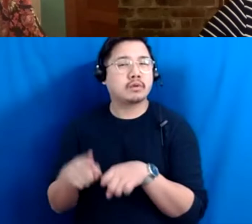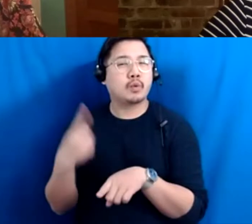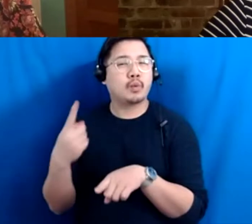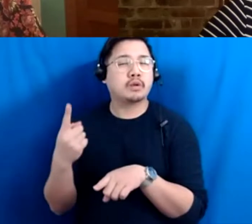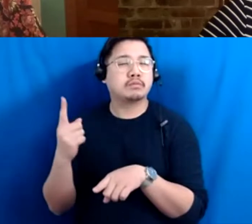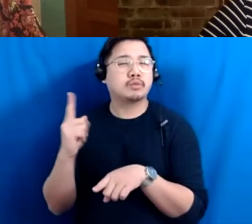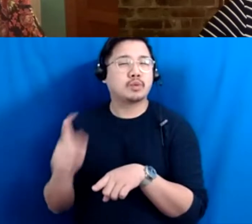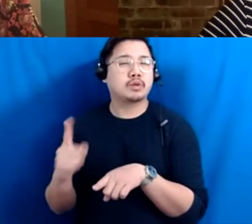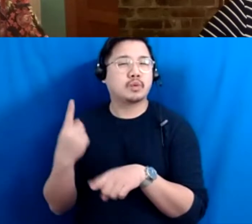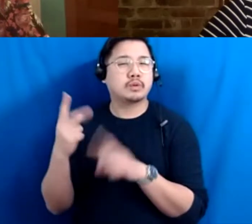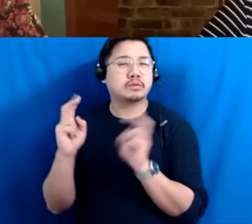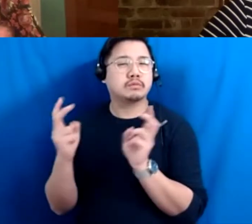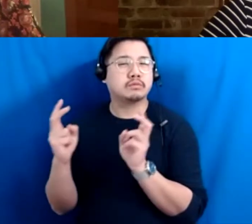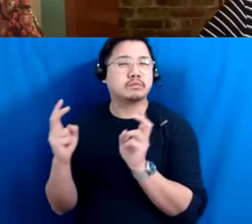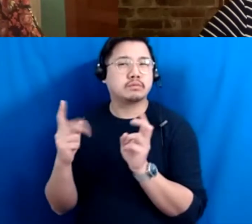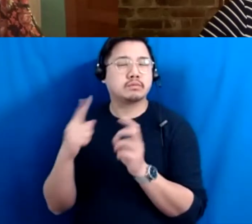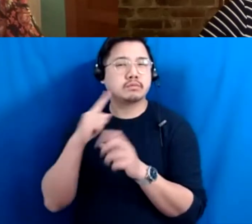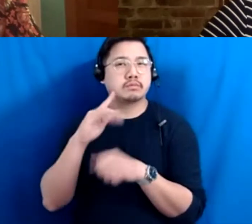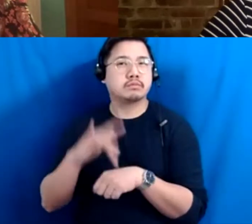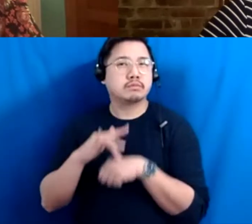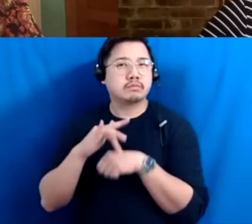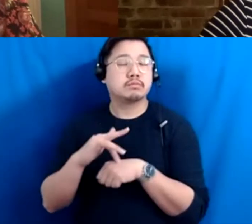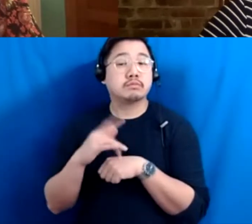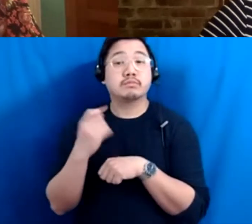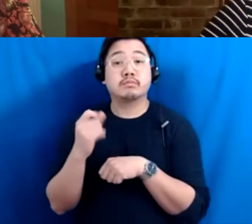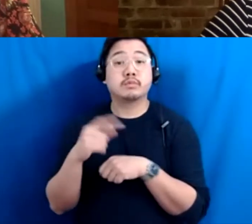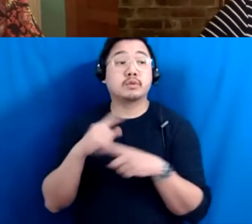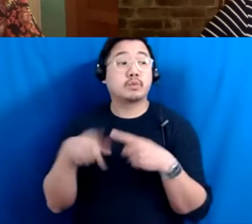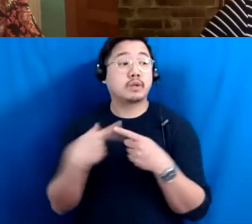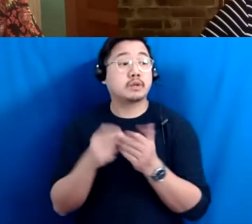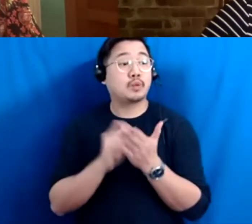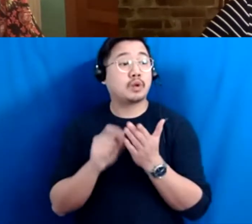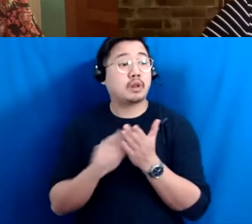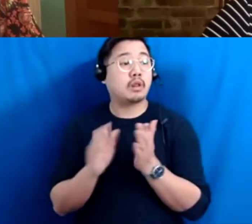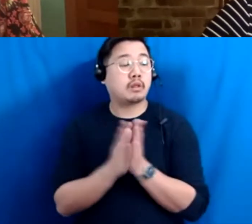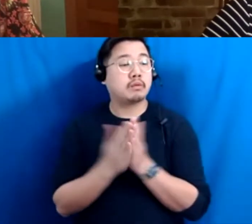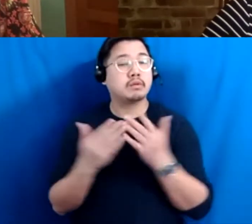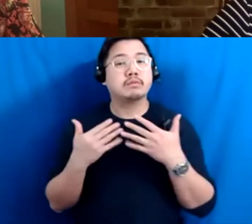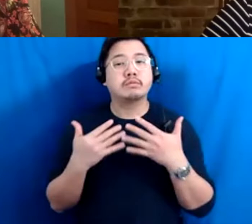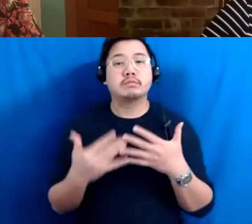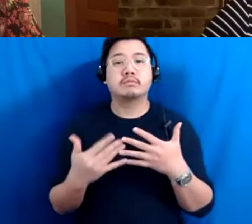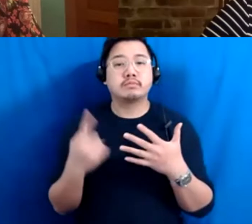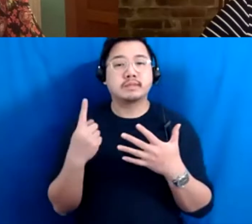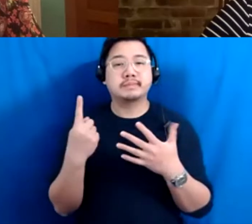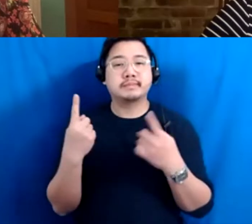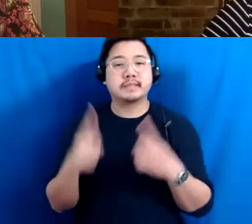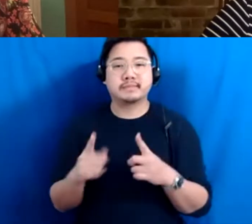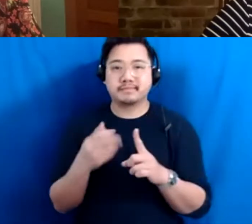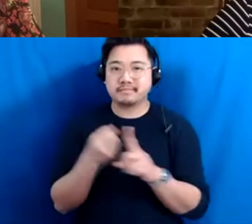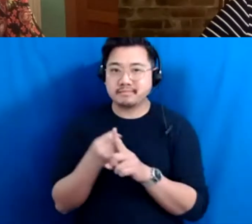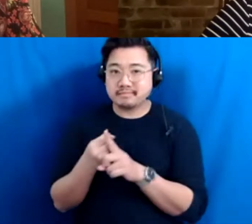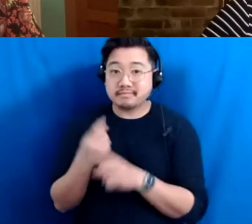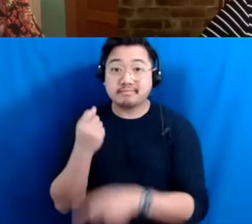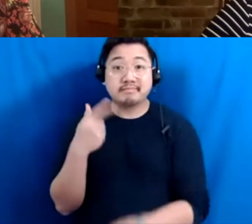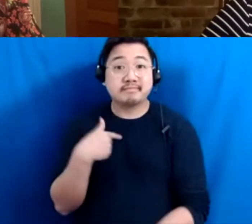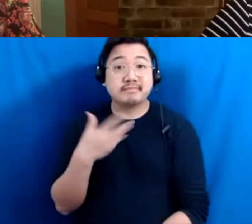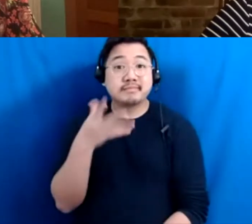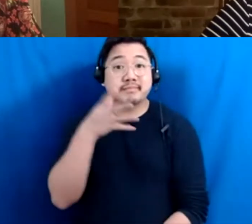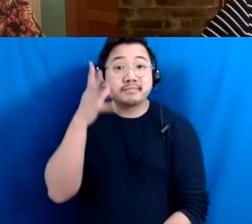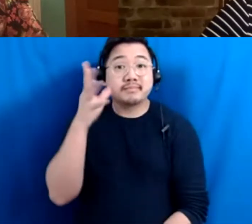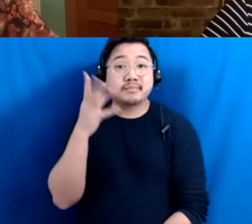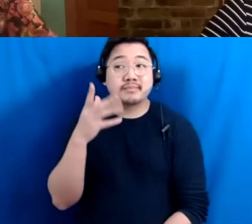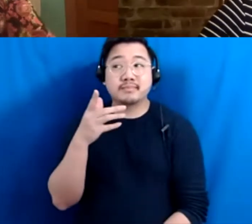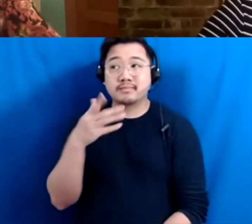things happened to me during the course of the book. And one of the things that happened was that both of my parents, who were born and raised in